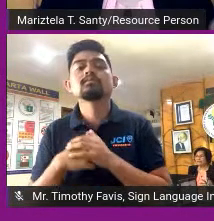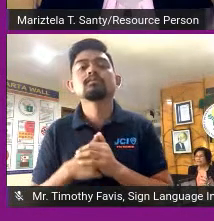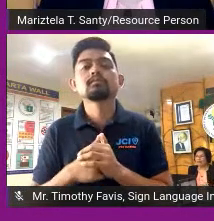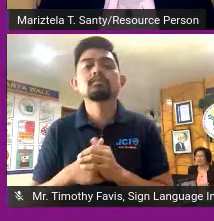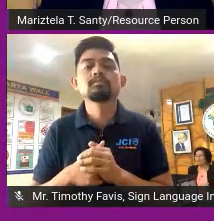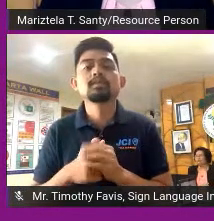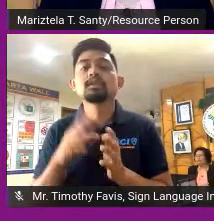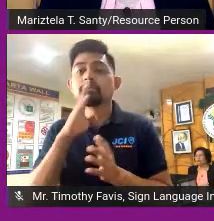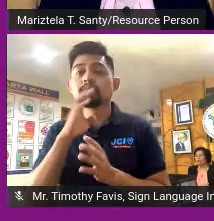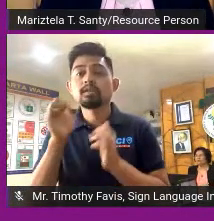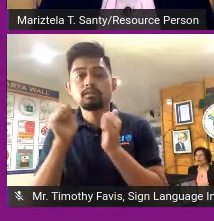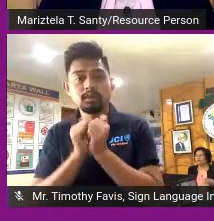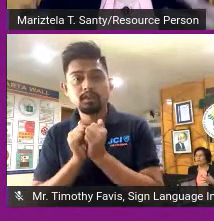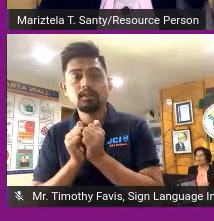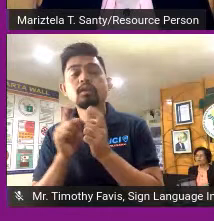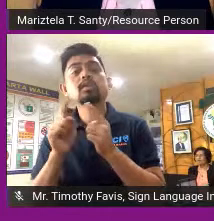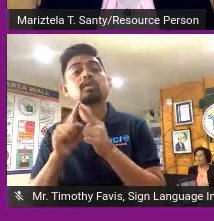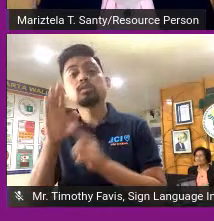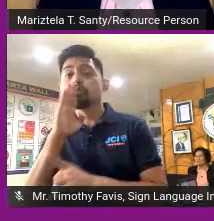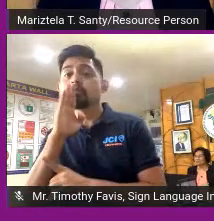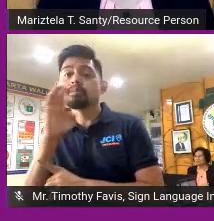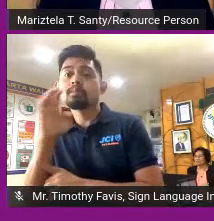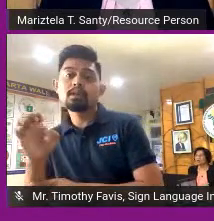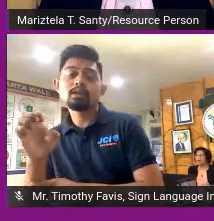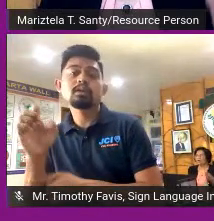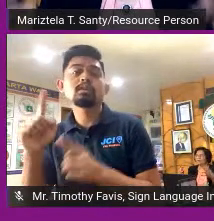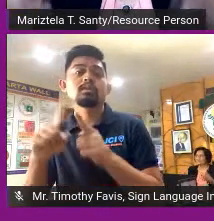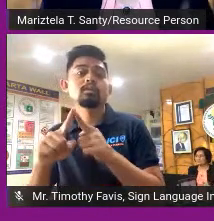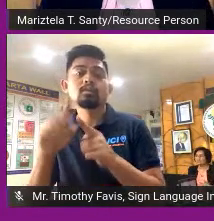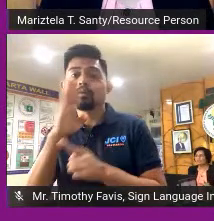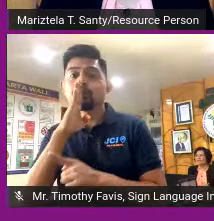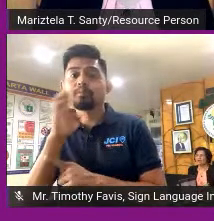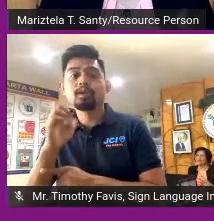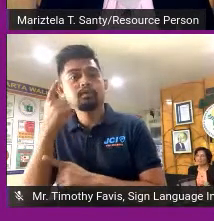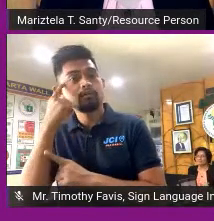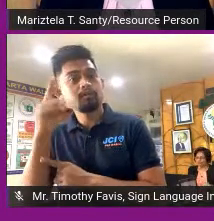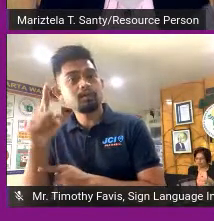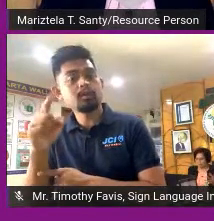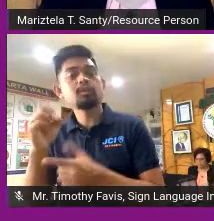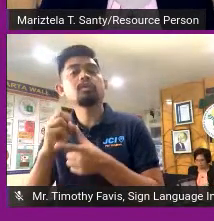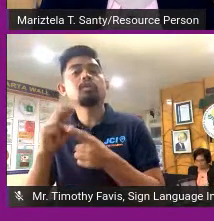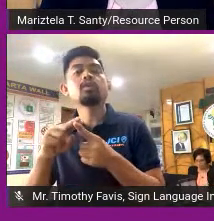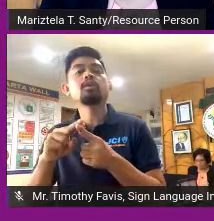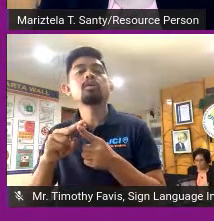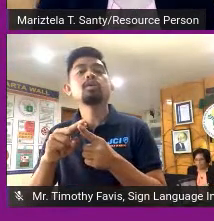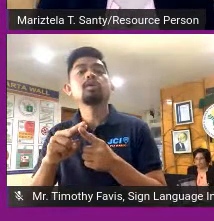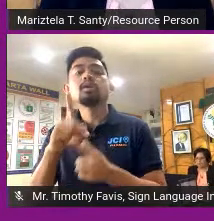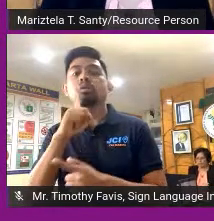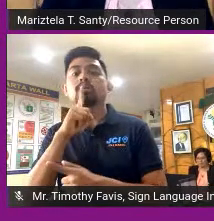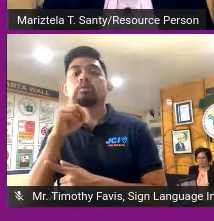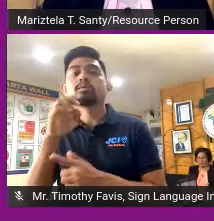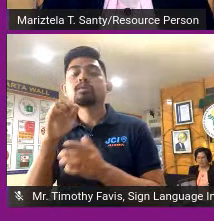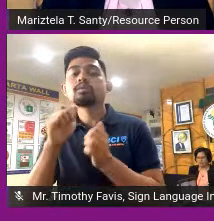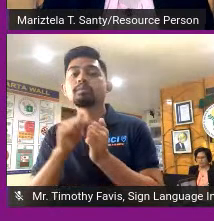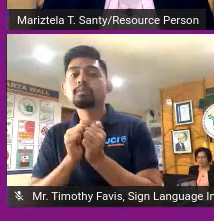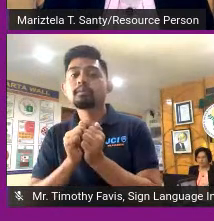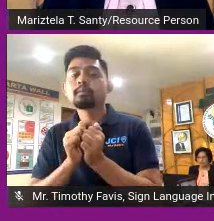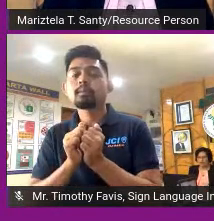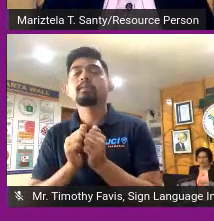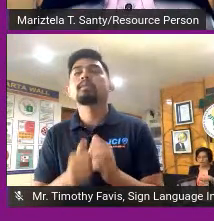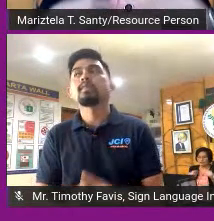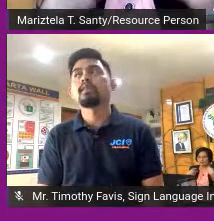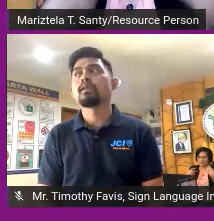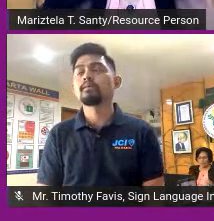ay nagtatrabaho, if you are in the government service, we serve the government for the people that we are going to